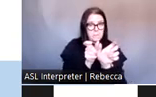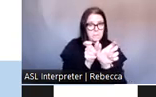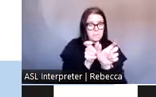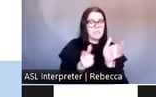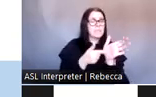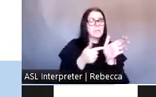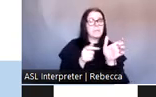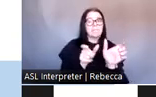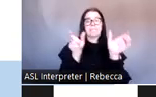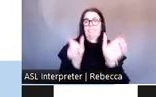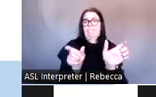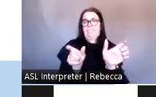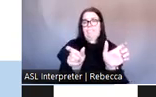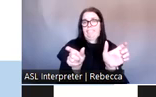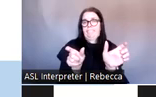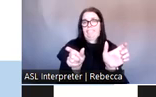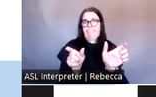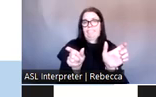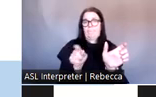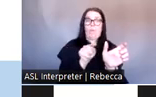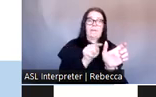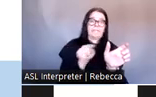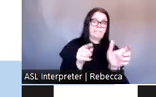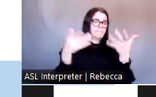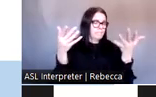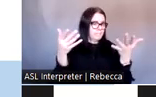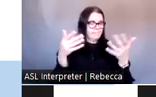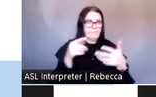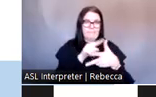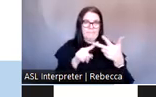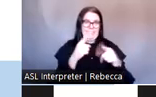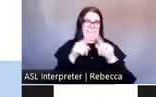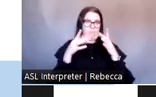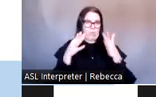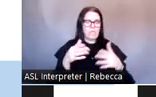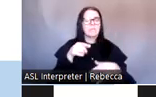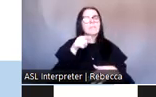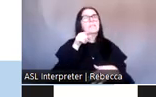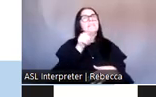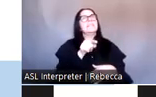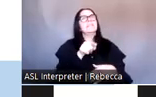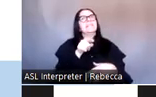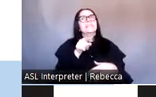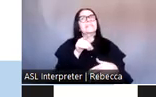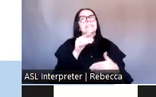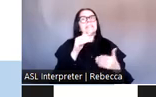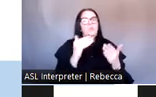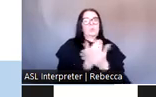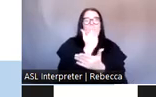words. Because as a newer term in the English language, and I'm not sure how it translates into other